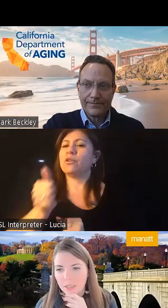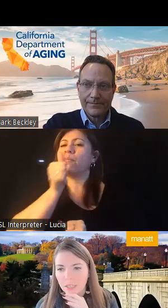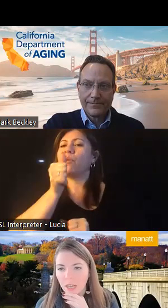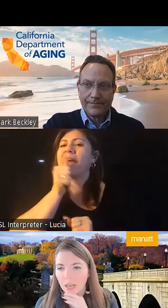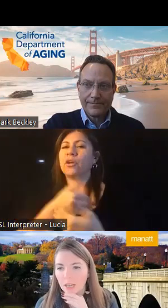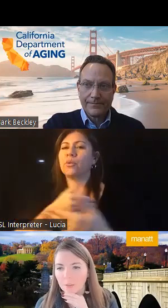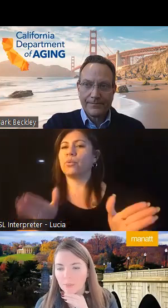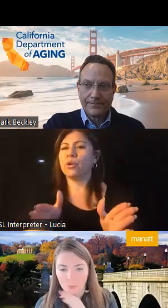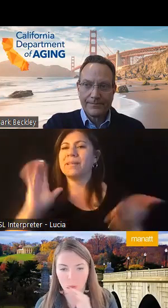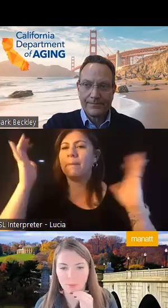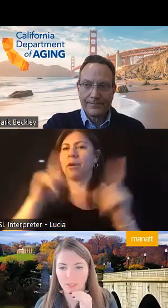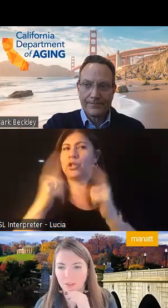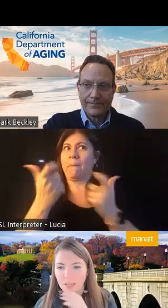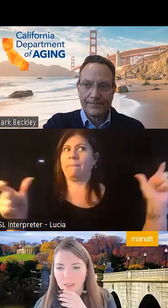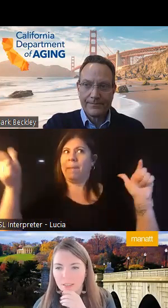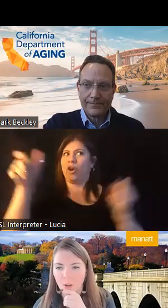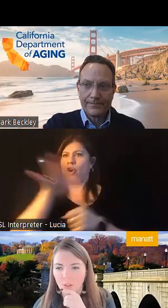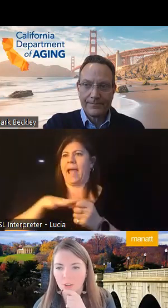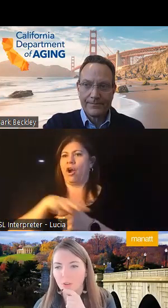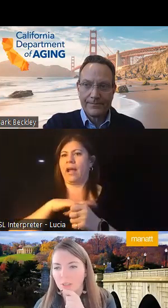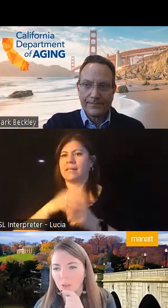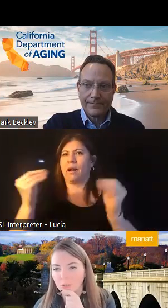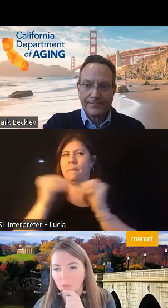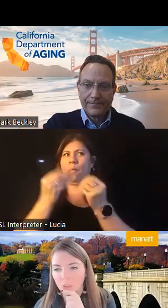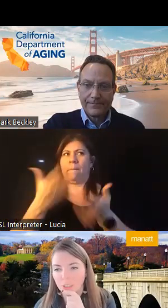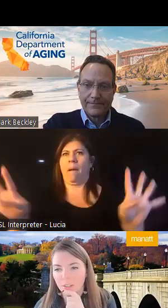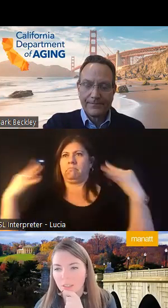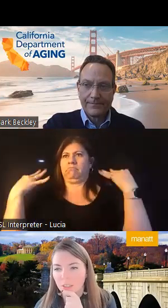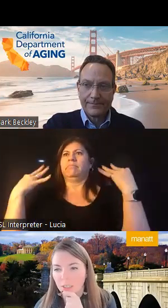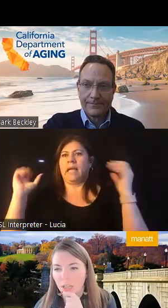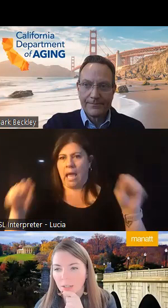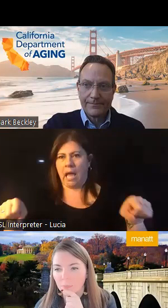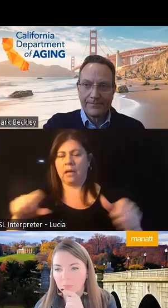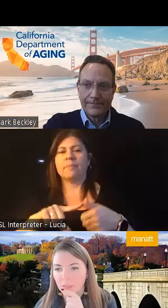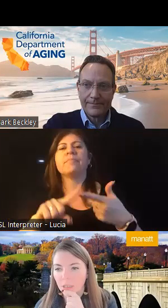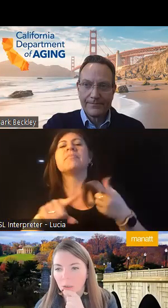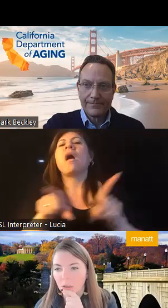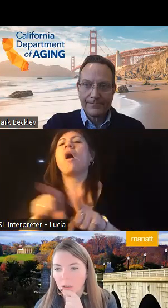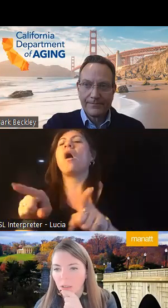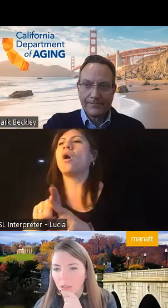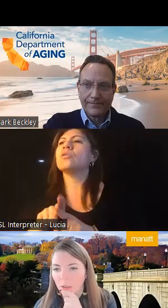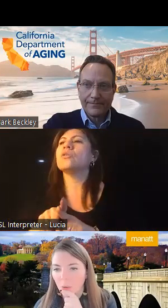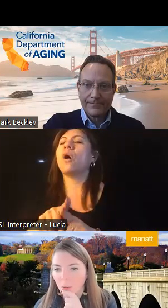areas or more public areas. And also a note to consider